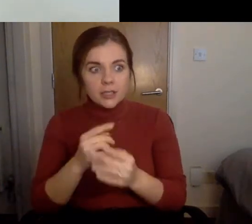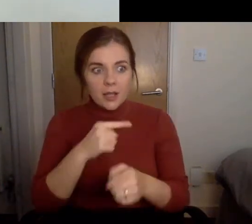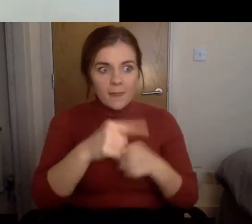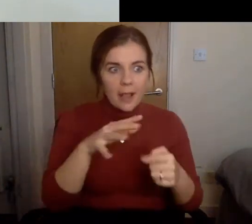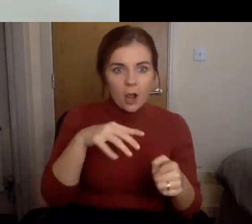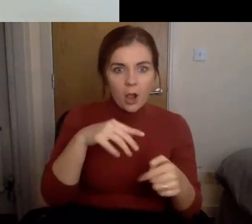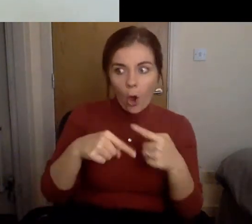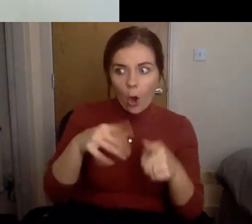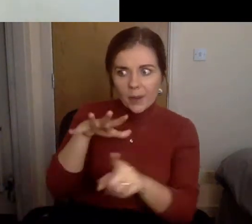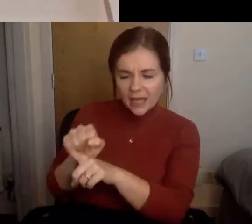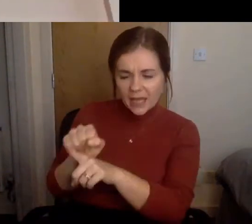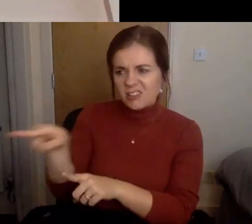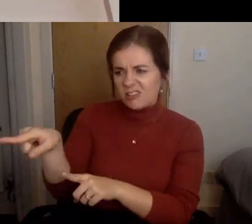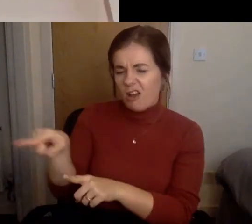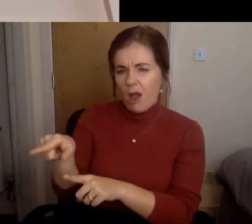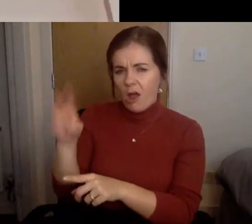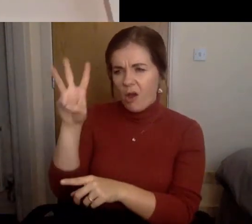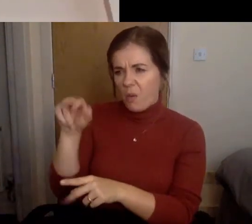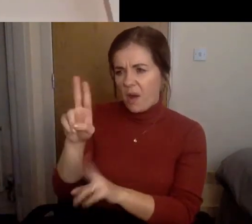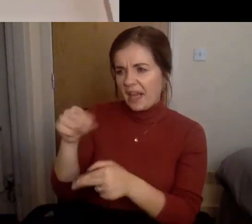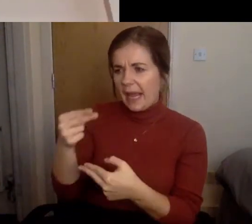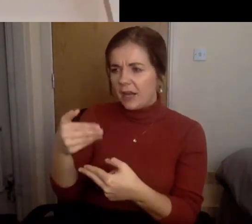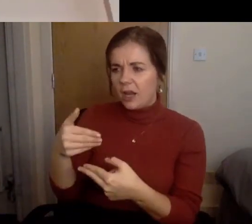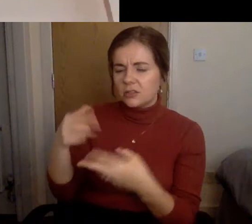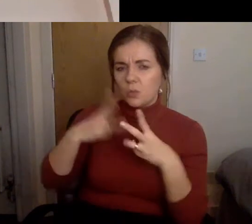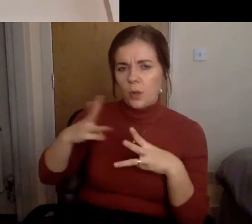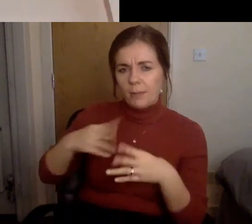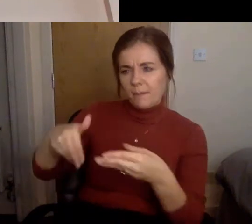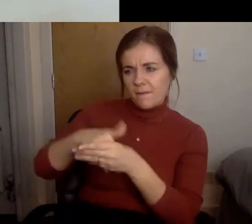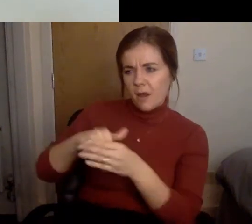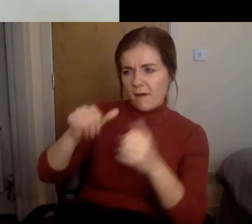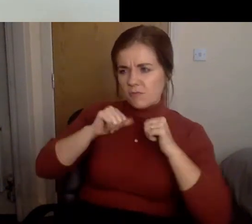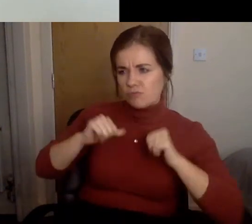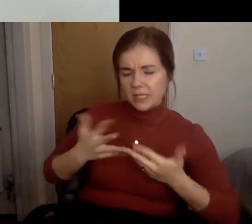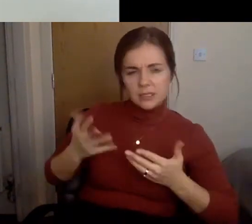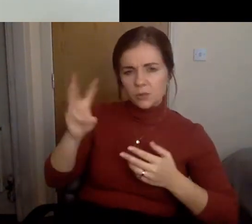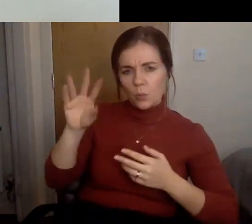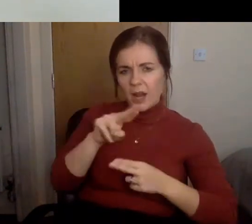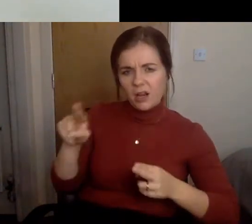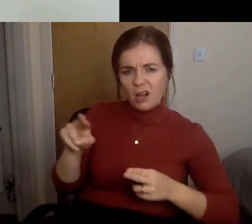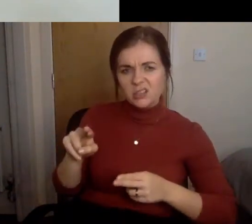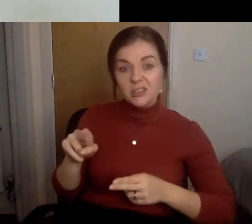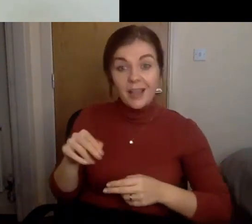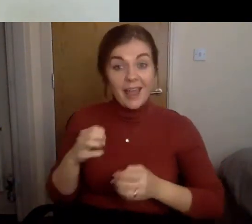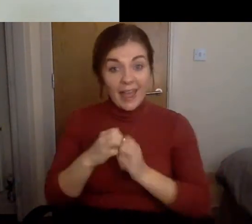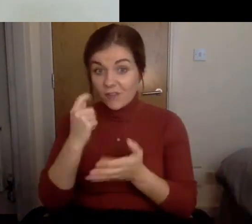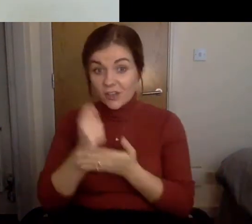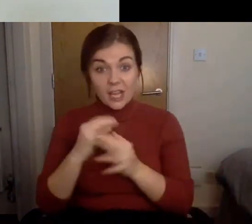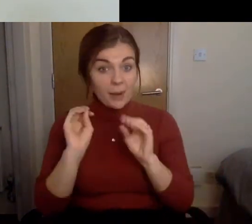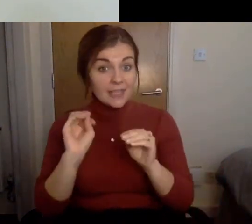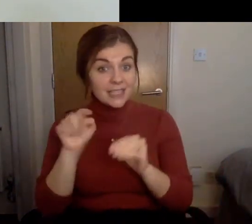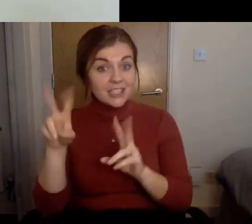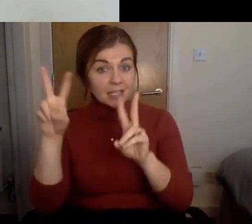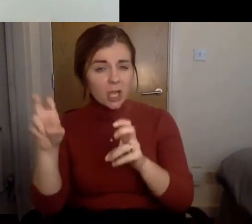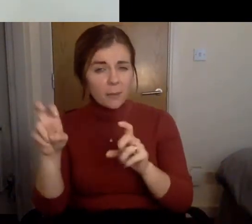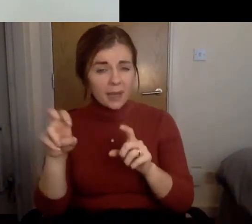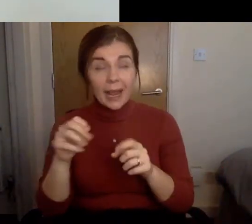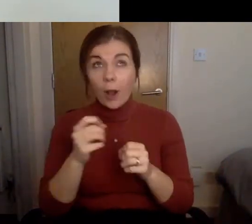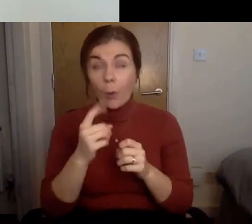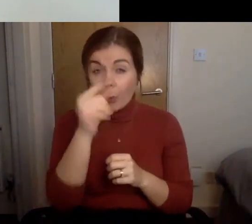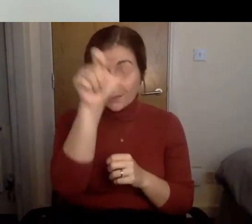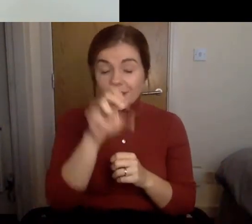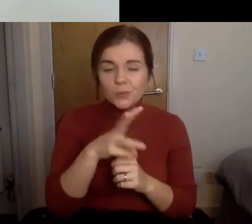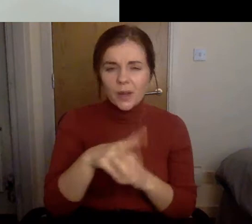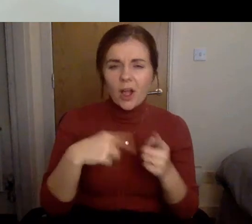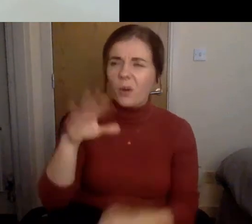In every class ever taught, when we're talking about holy orders, somebody puts their hand up and says, hold on a second. Like, why